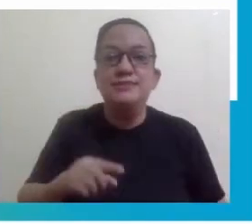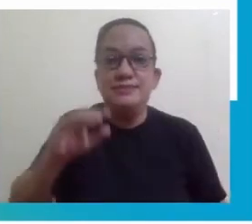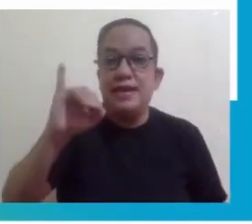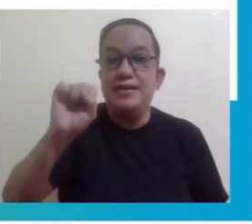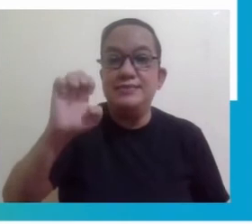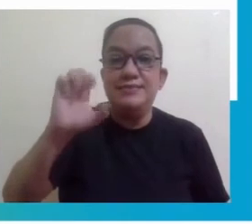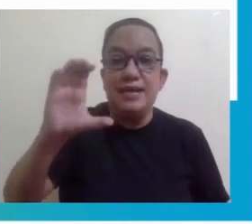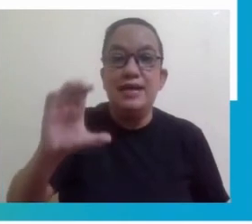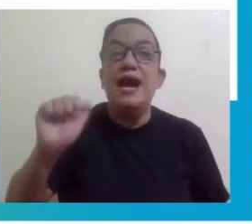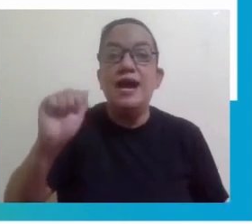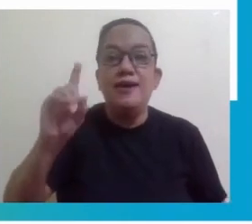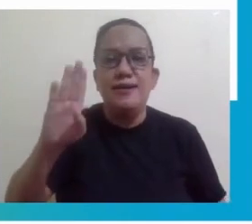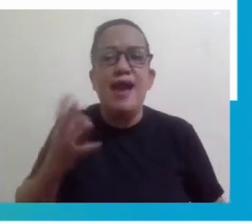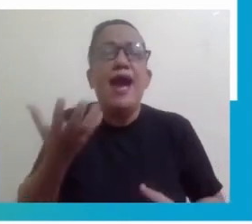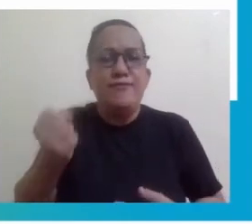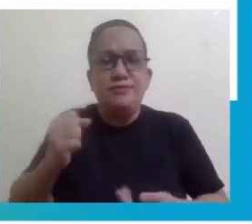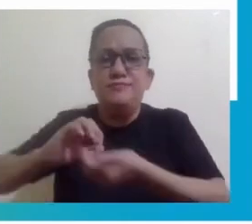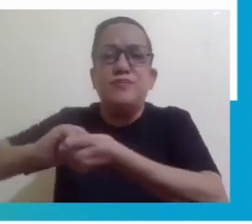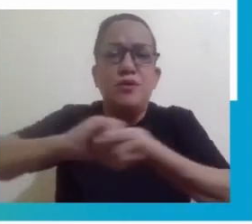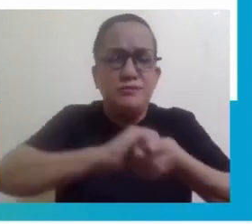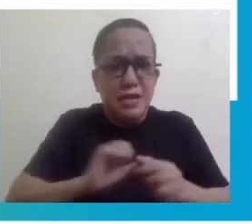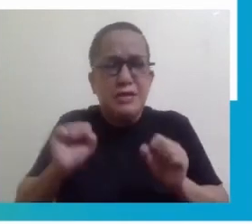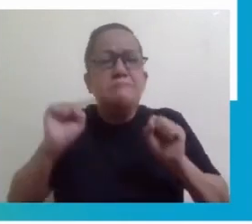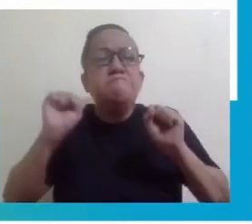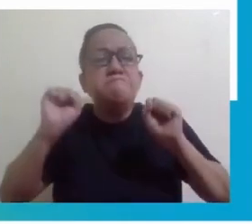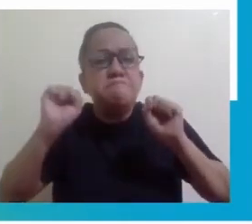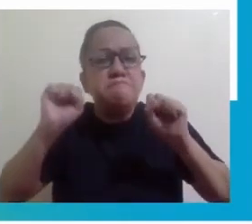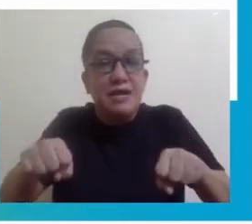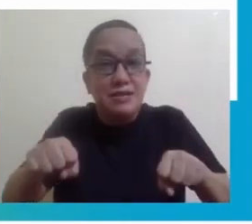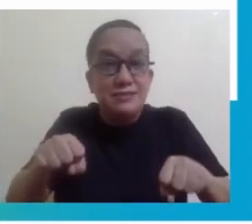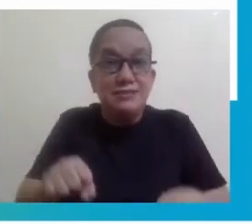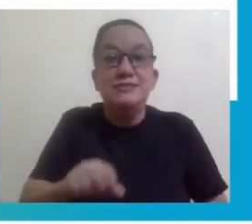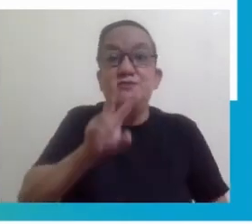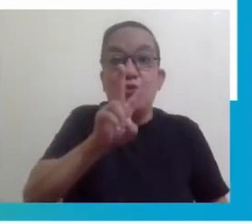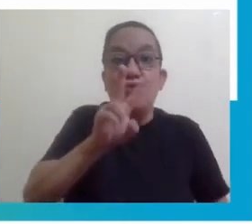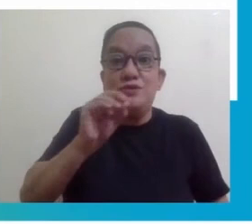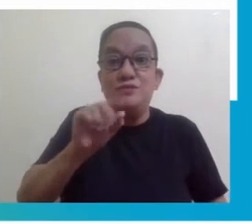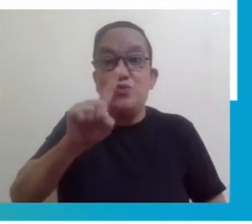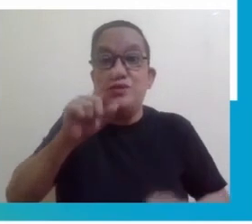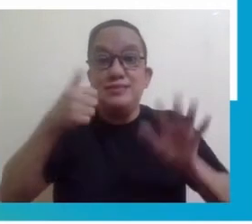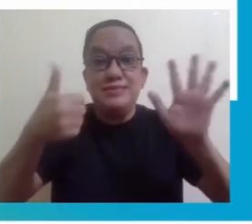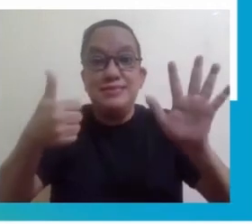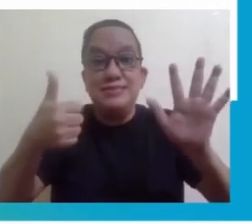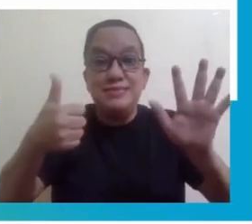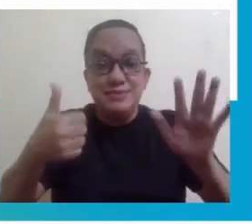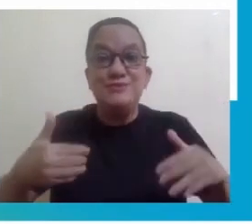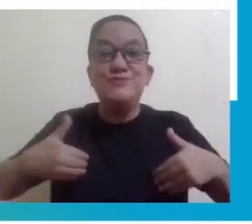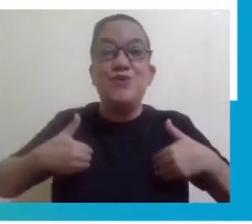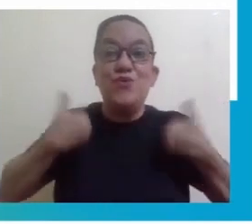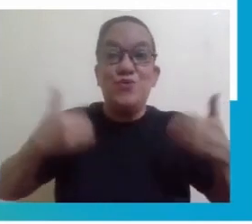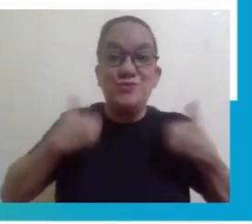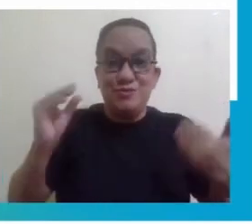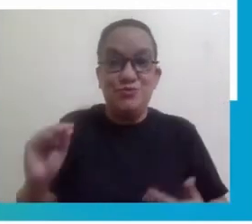2015 to work and bring young people into ADB's operations. And I understand the